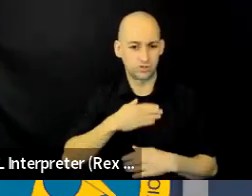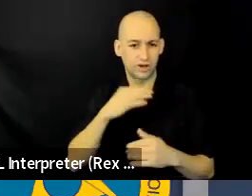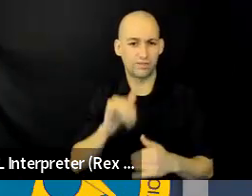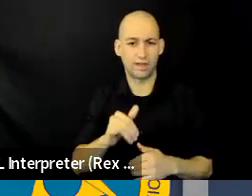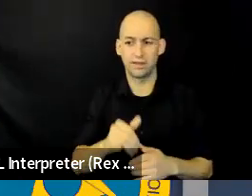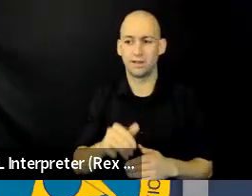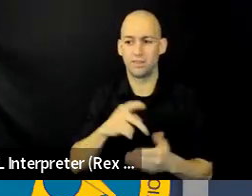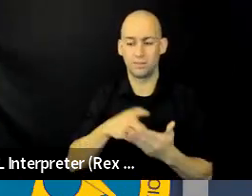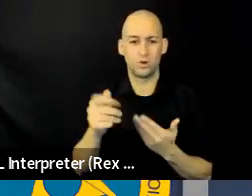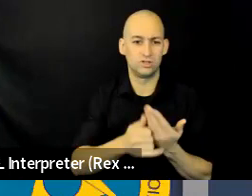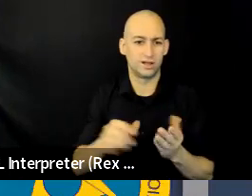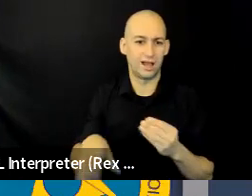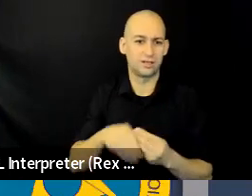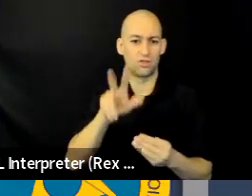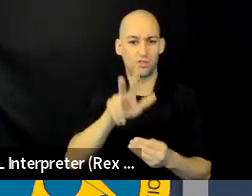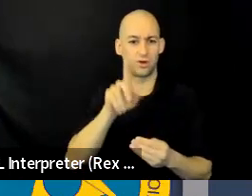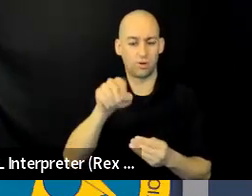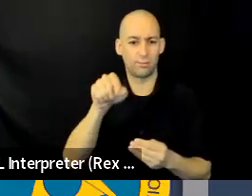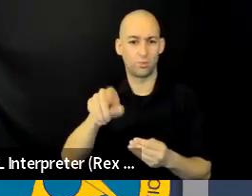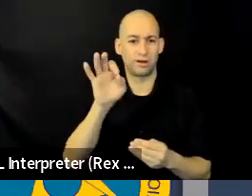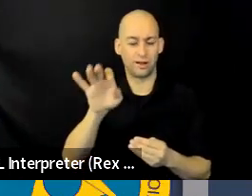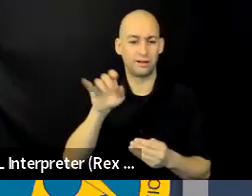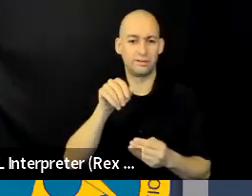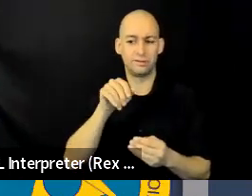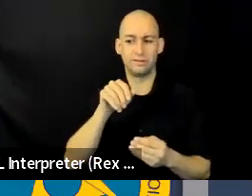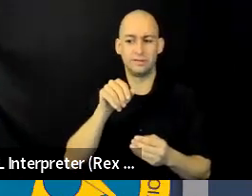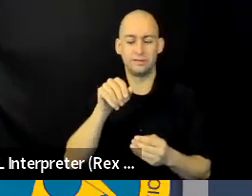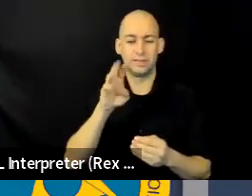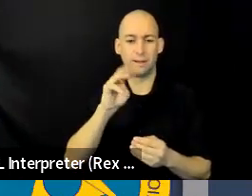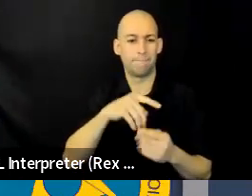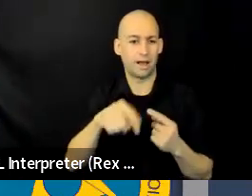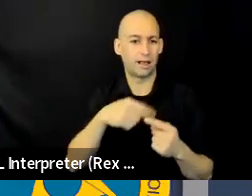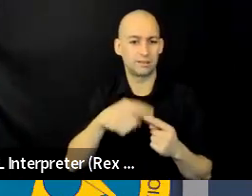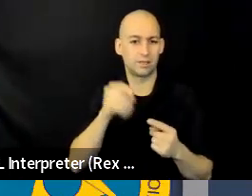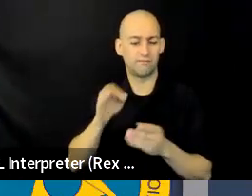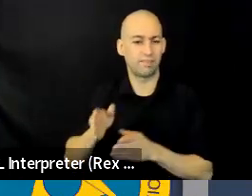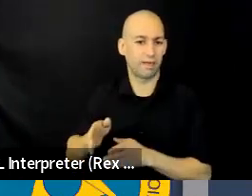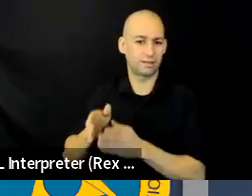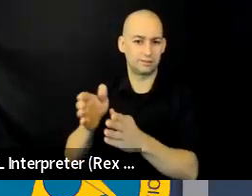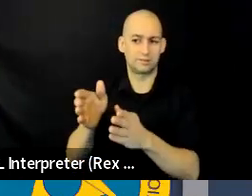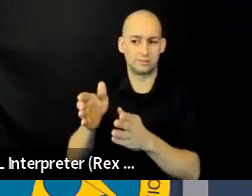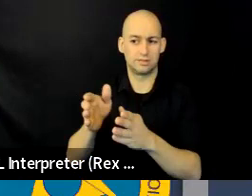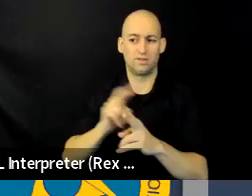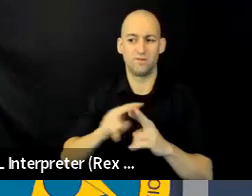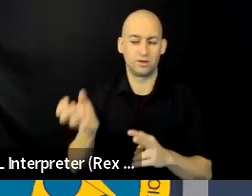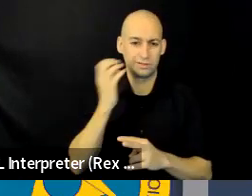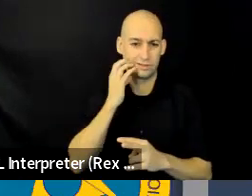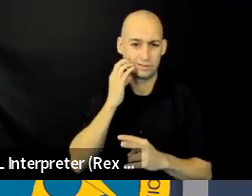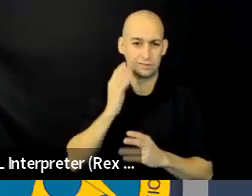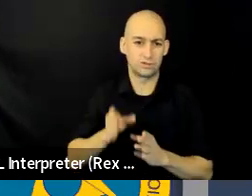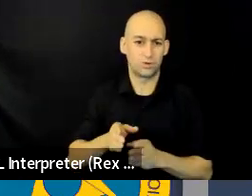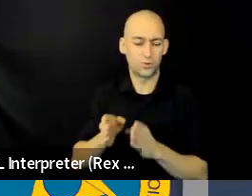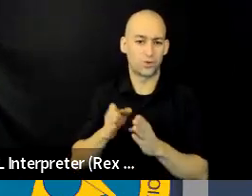adds 31.98 new lanes of miles to the I-15 in a very congested corridor where there's a lot of